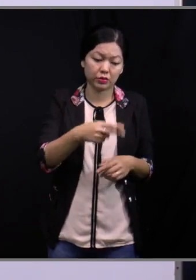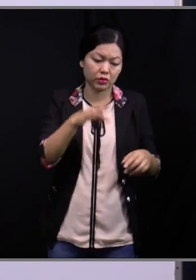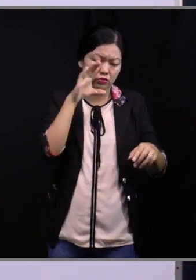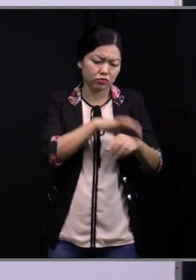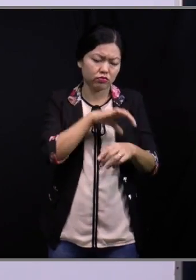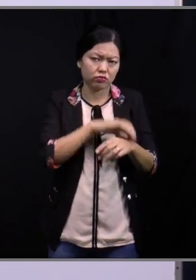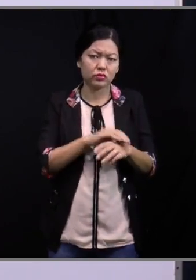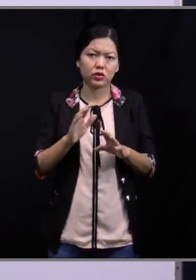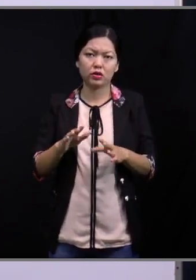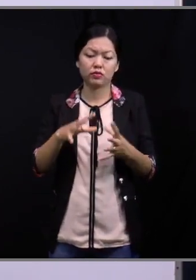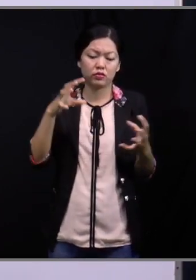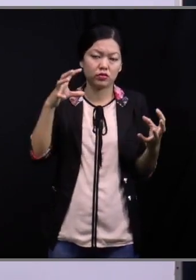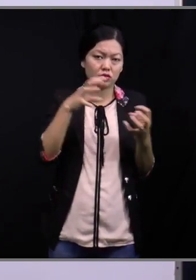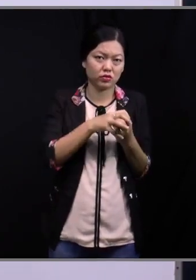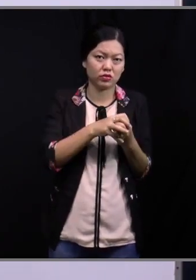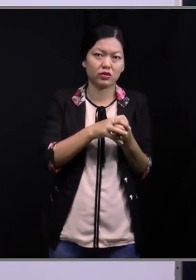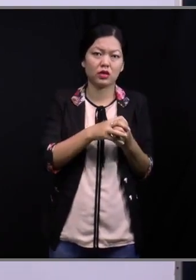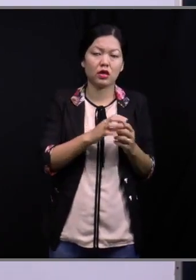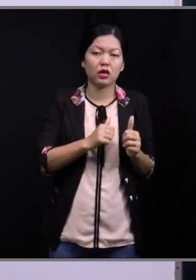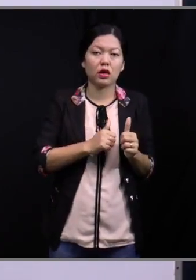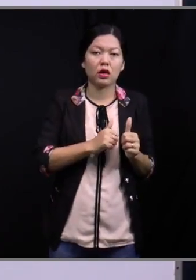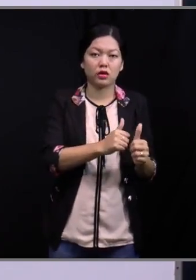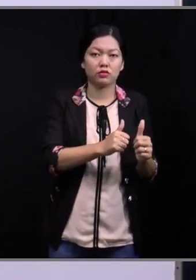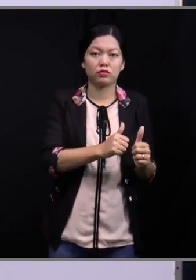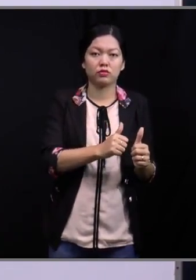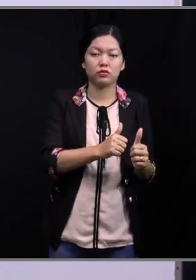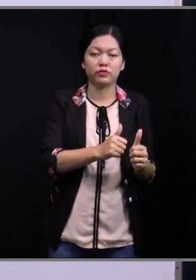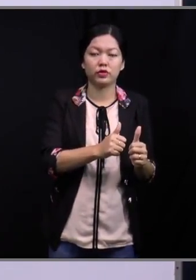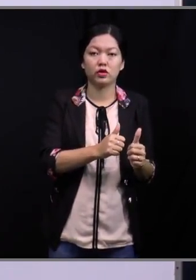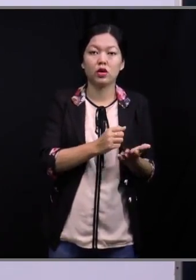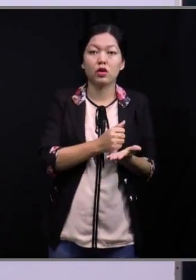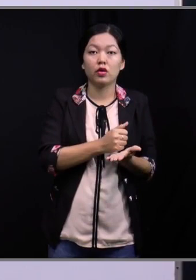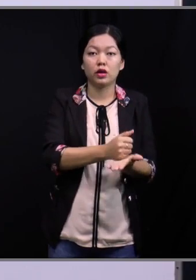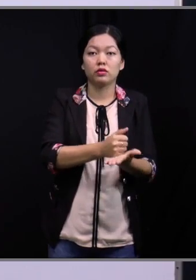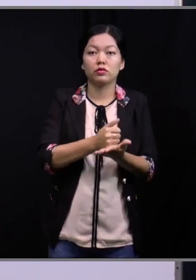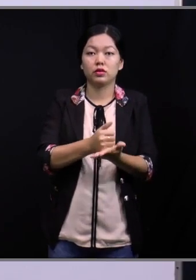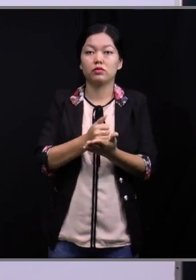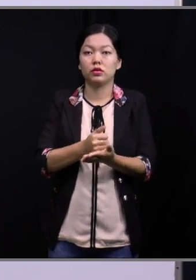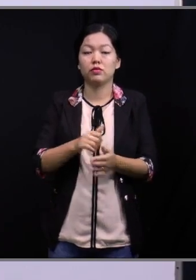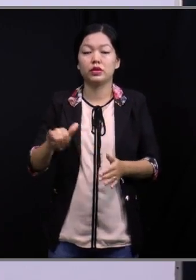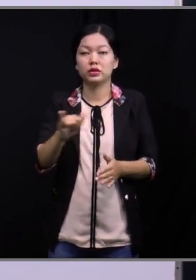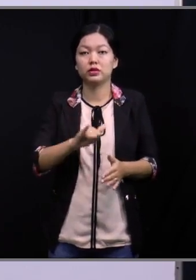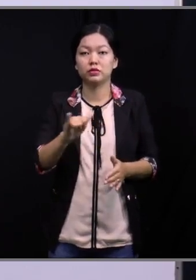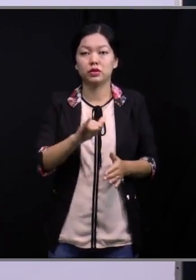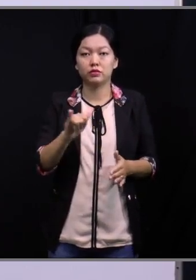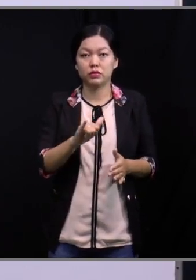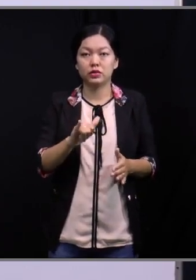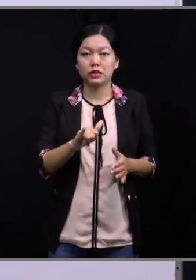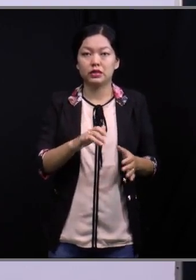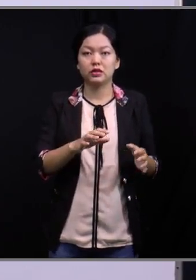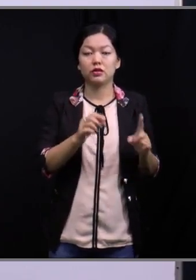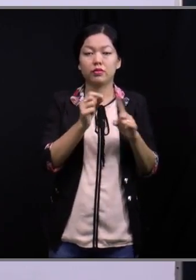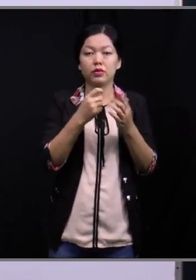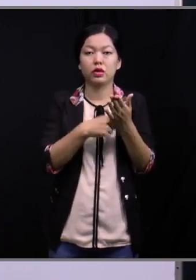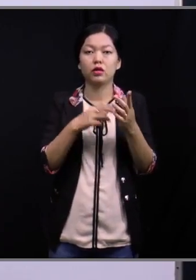can lead on to one another, and this will lead to the acceptance of one character and the rejection of the other